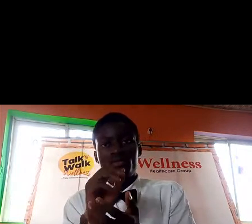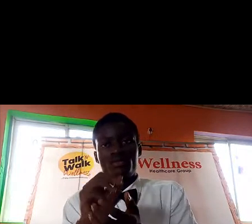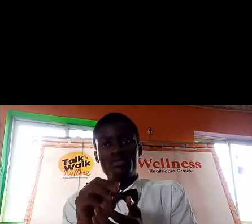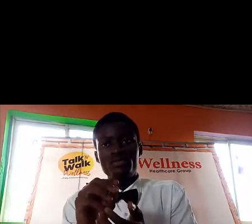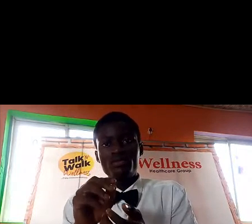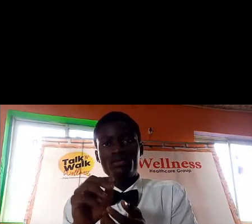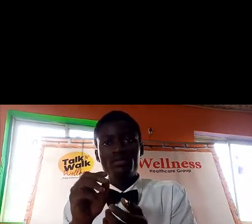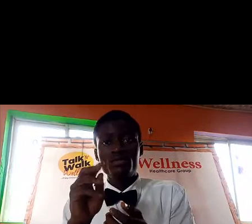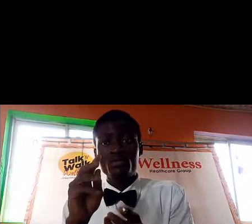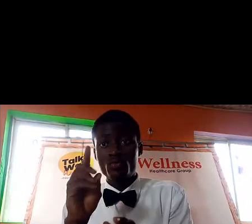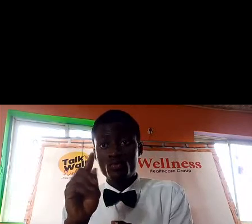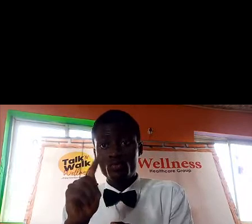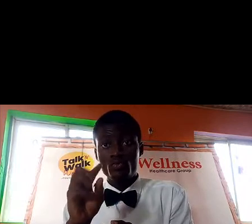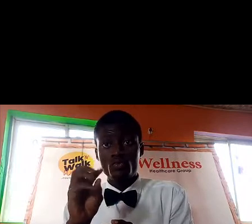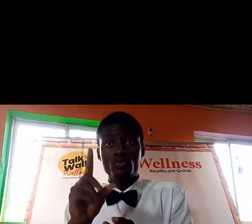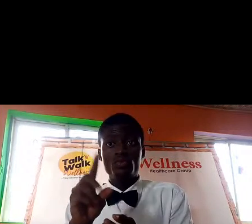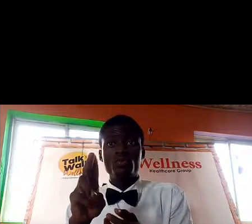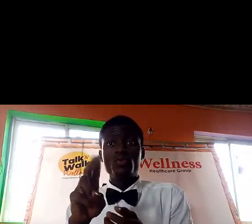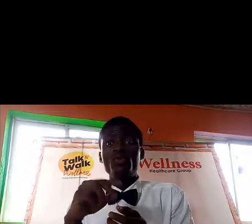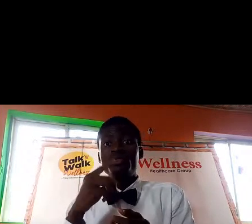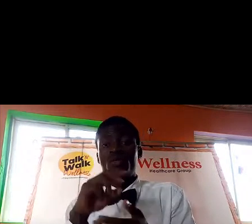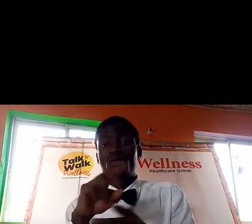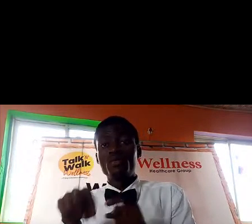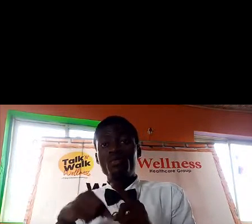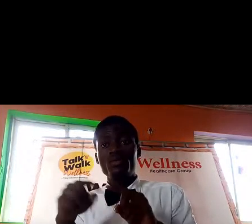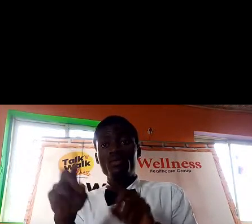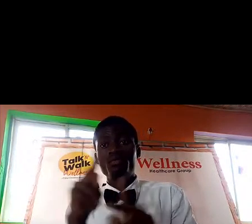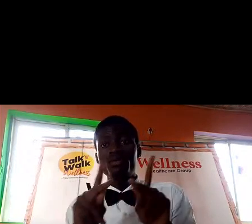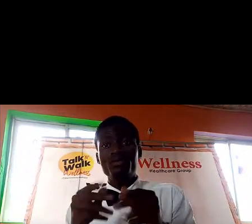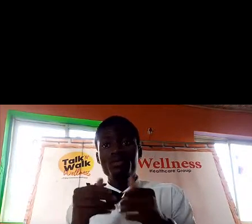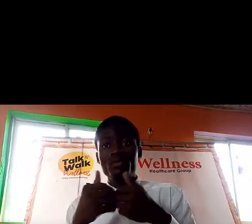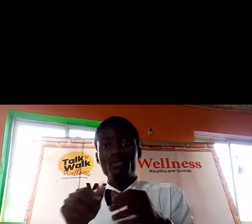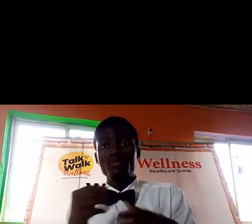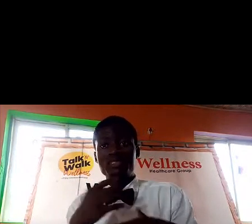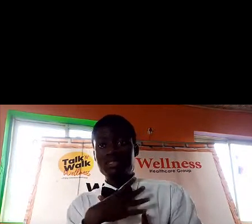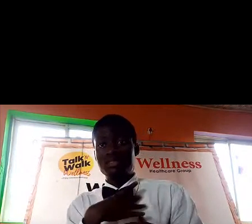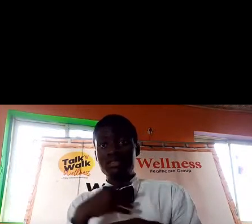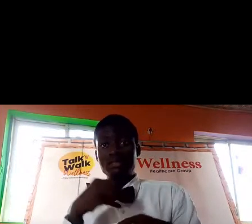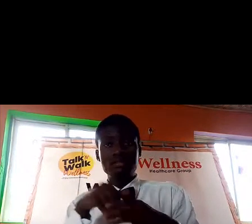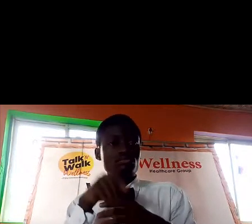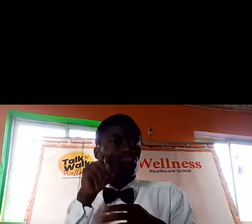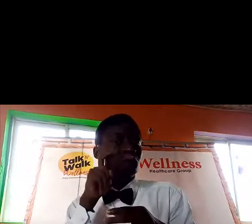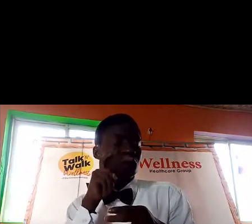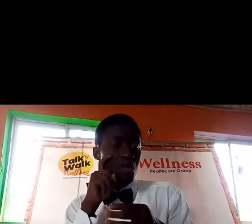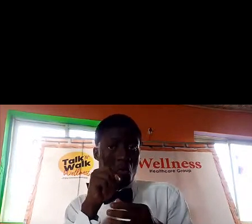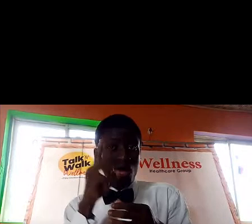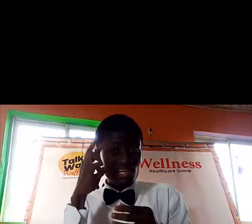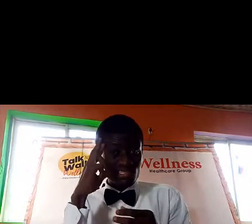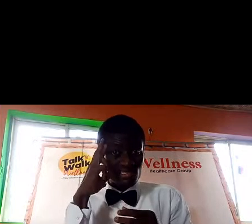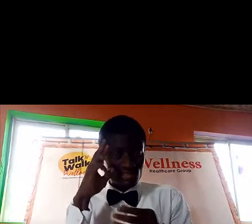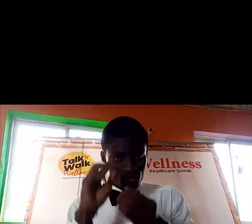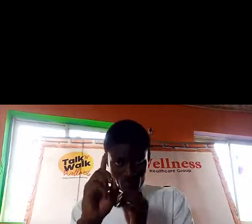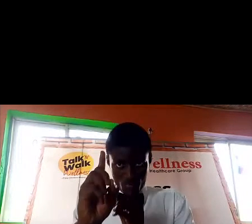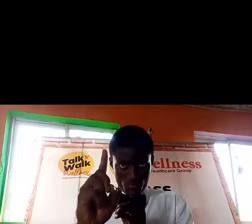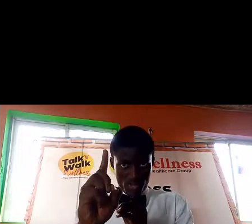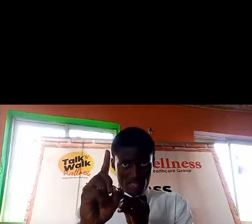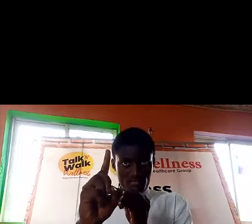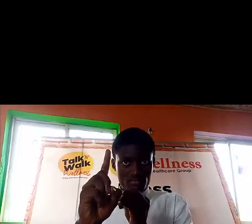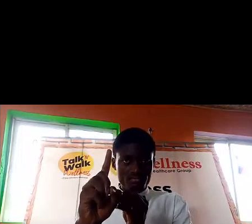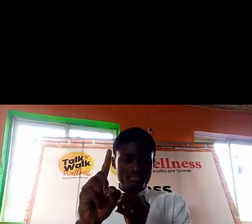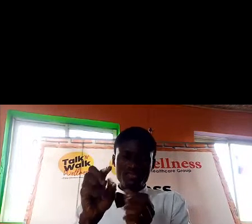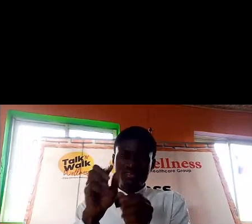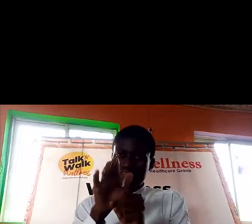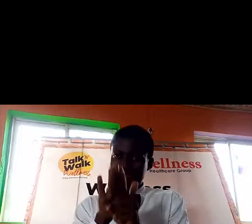interest in sex, that part of the reason could actually be stress. She also try to let us know that when